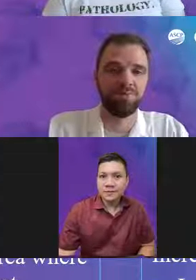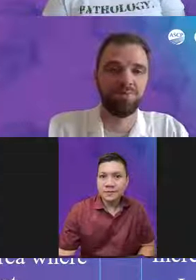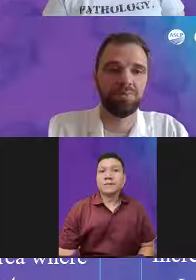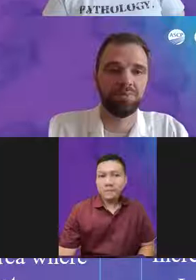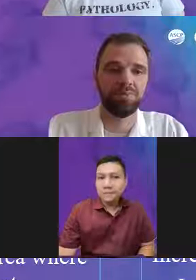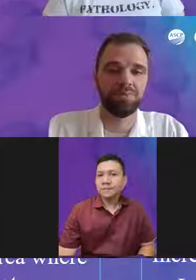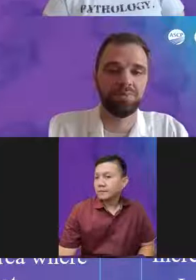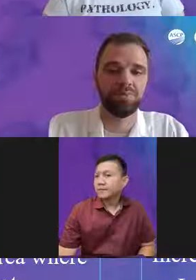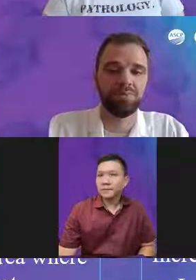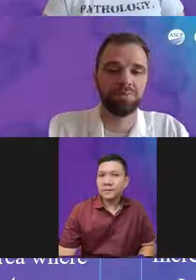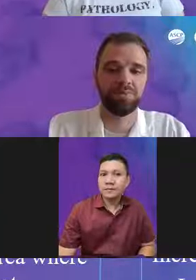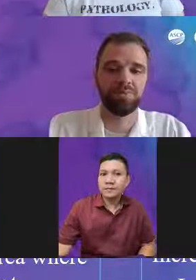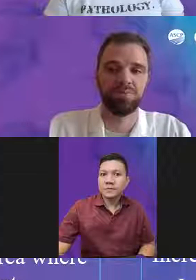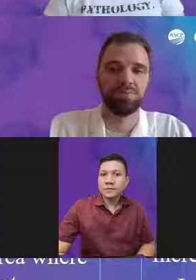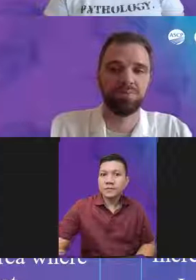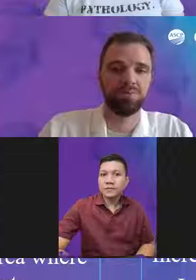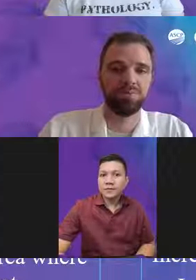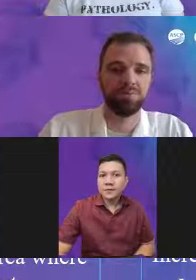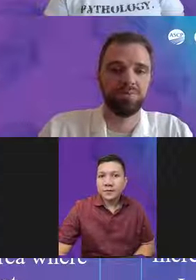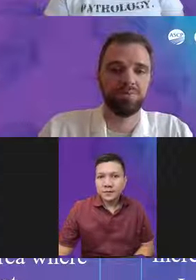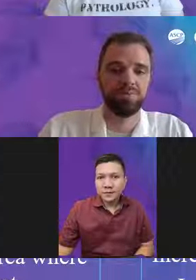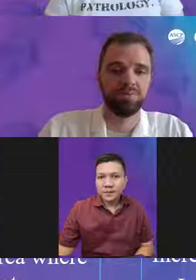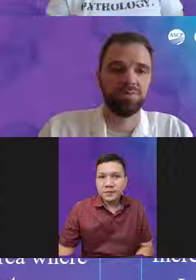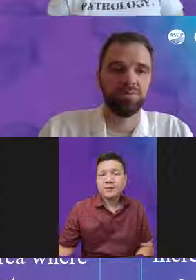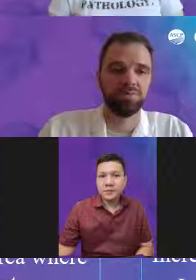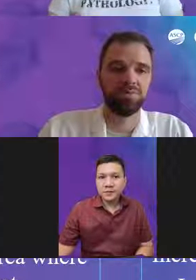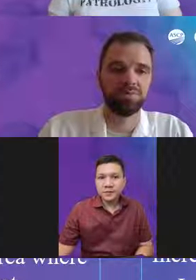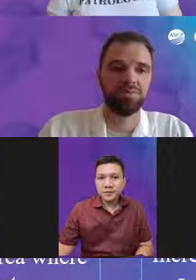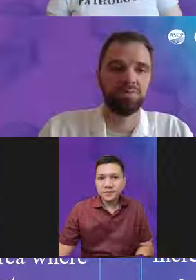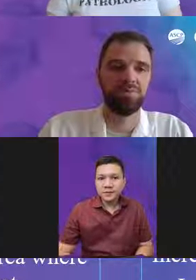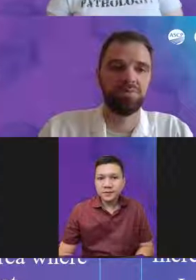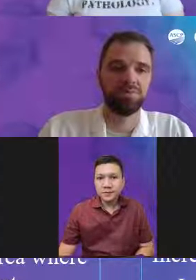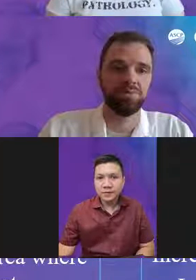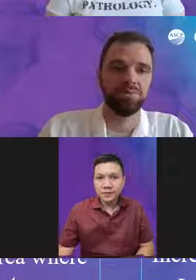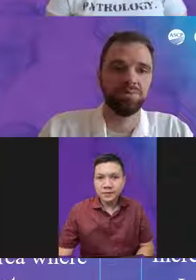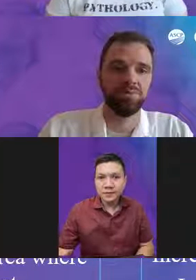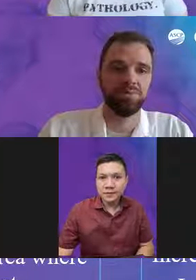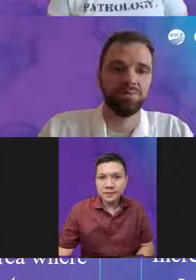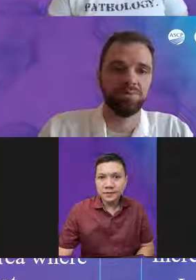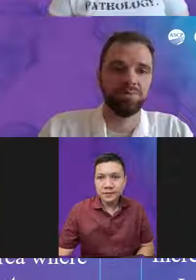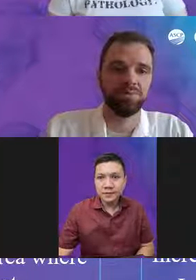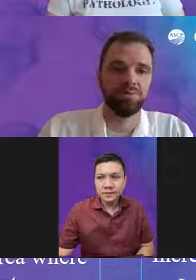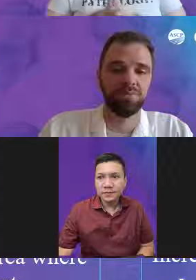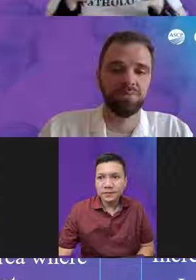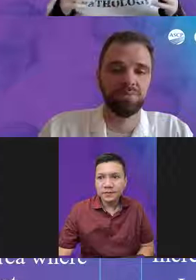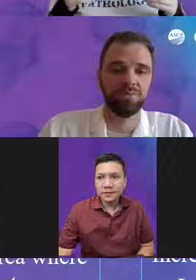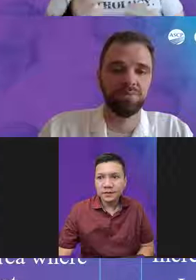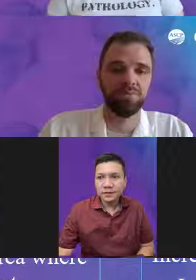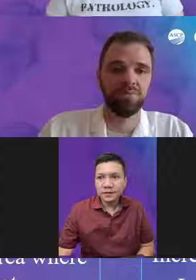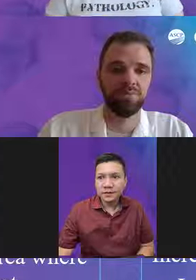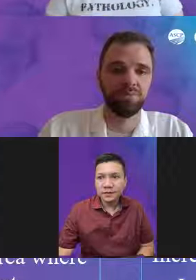lab, because it never has really been done before, and, you know, there may be